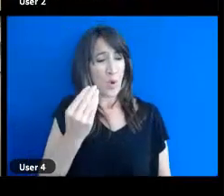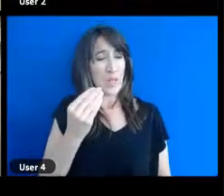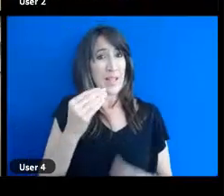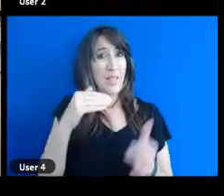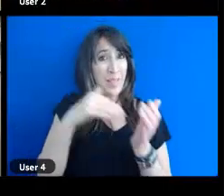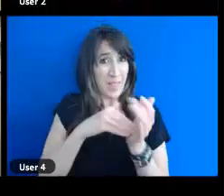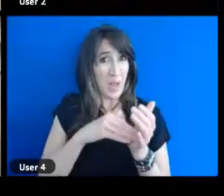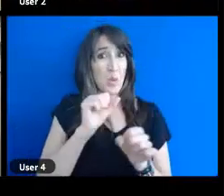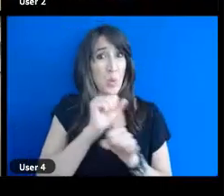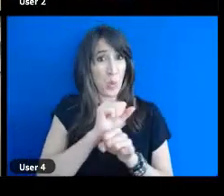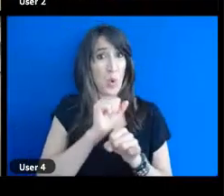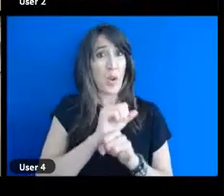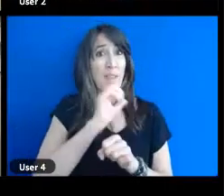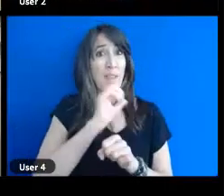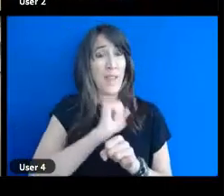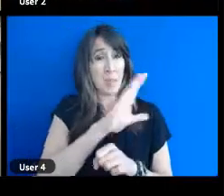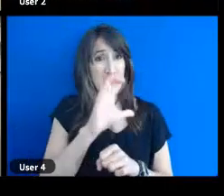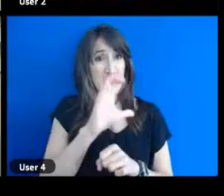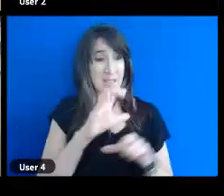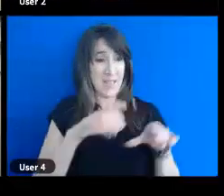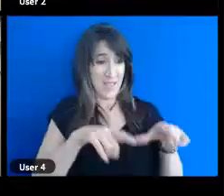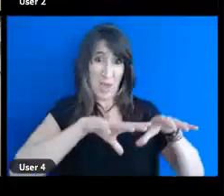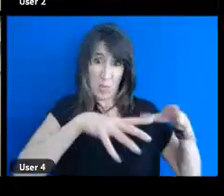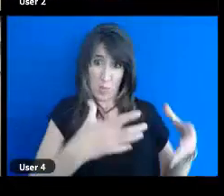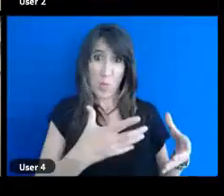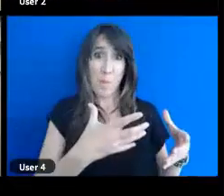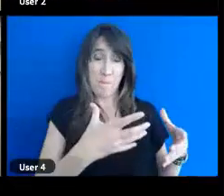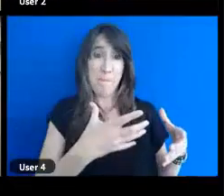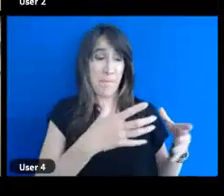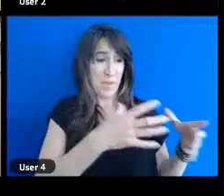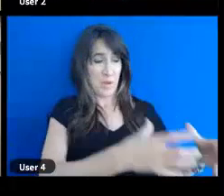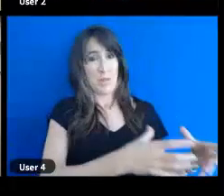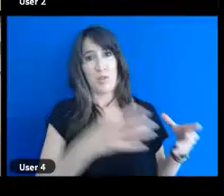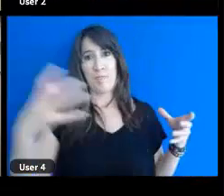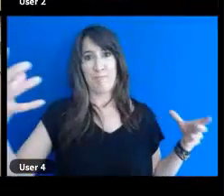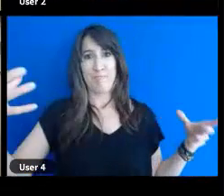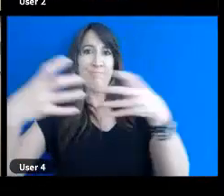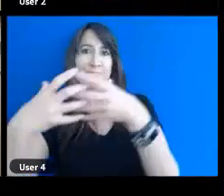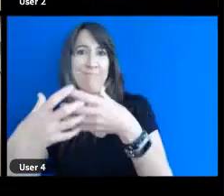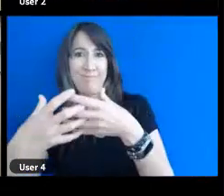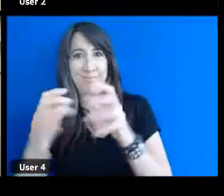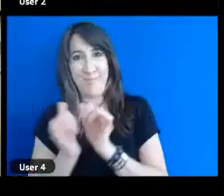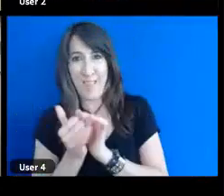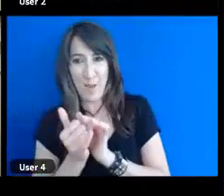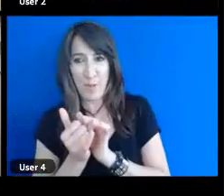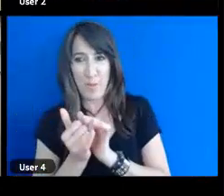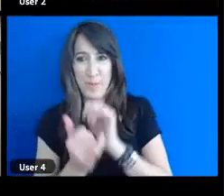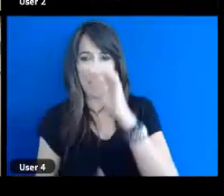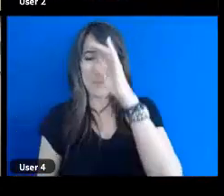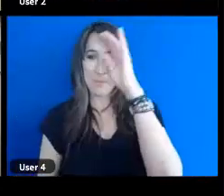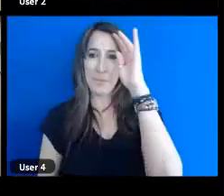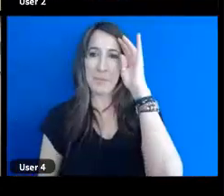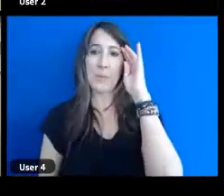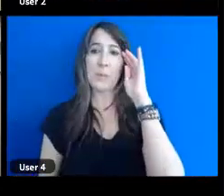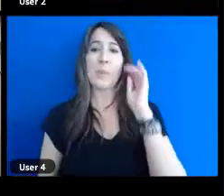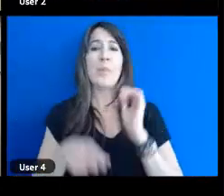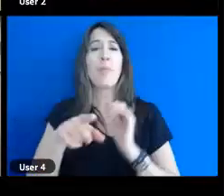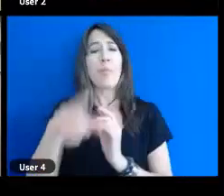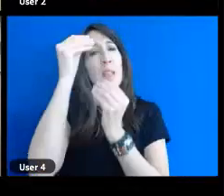to engage the over 614,000 working age British Columbians in those, to fill those job